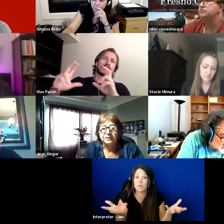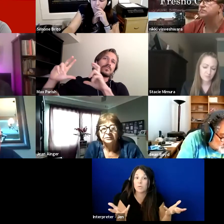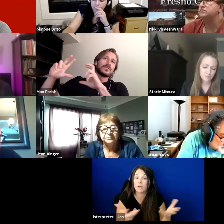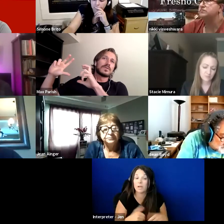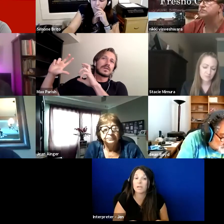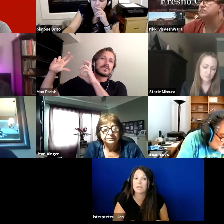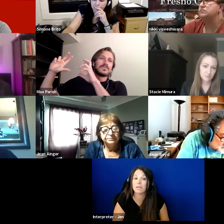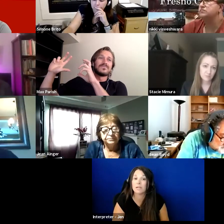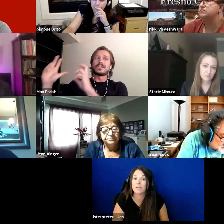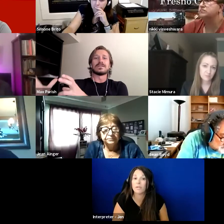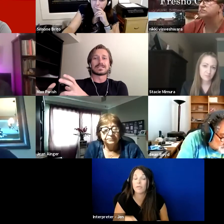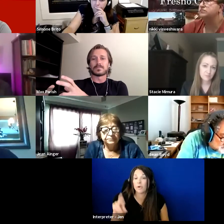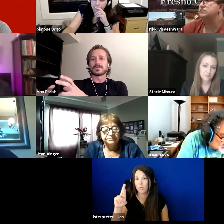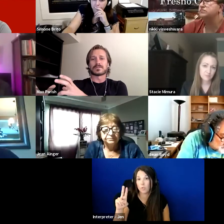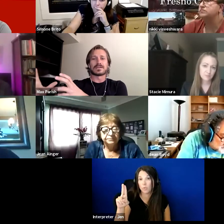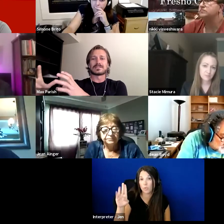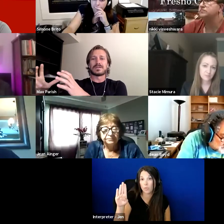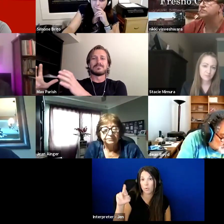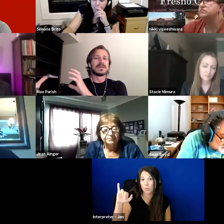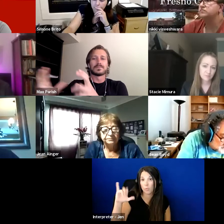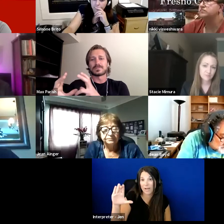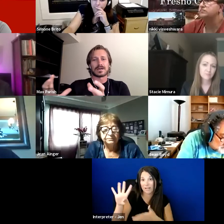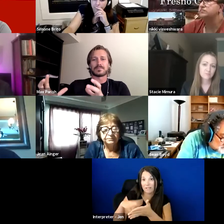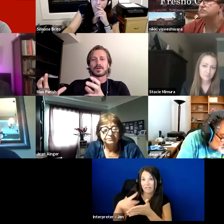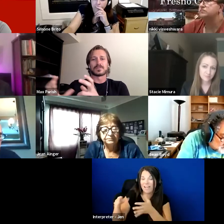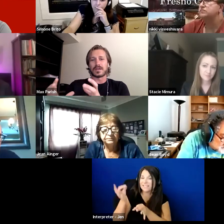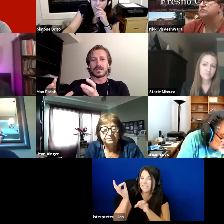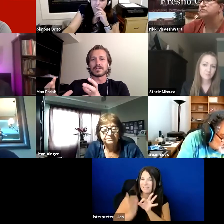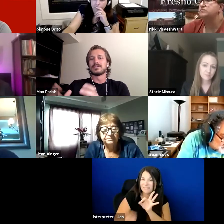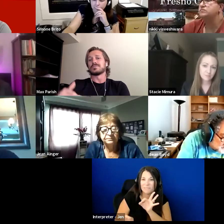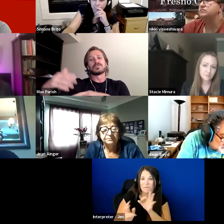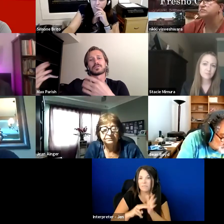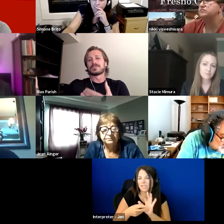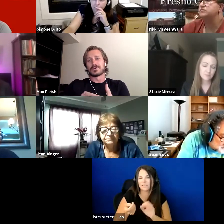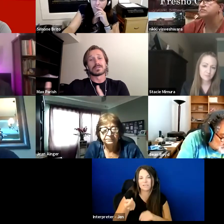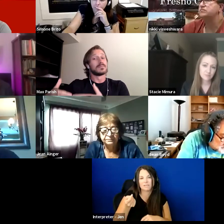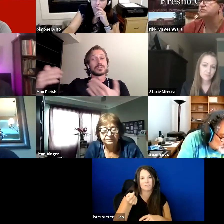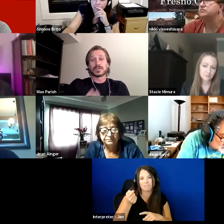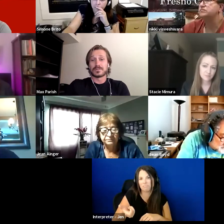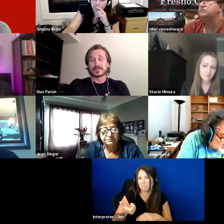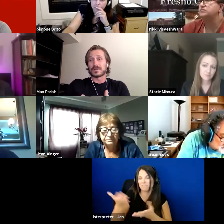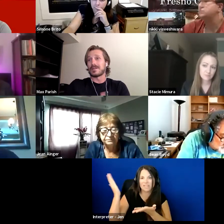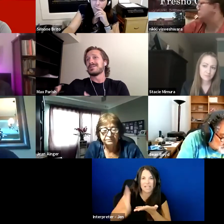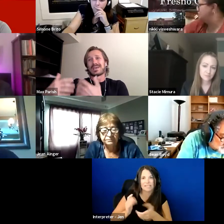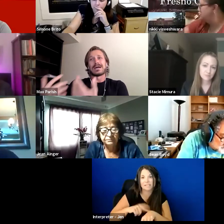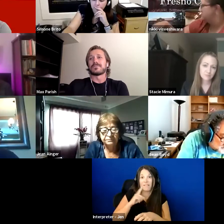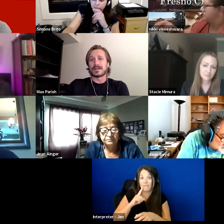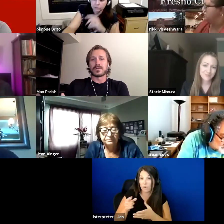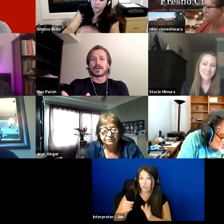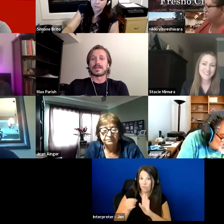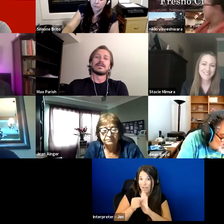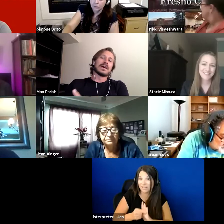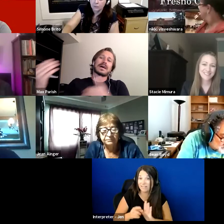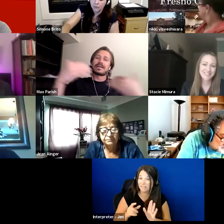is making the rubric very simple, so I can spend minimal time on grading which usually results in a more generous grade. And I'm fine